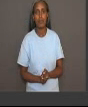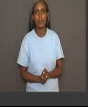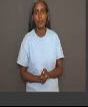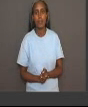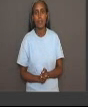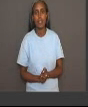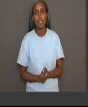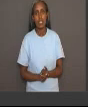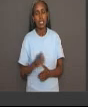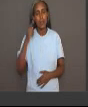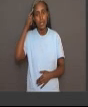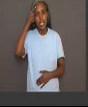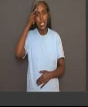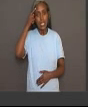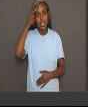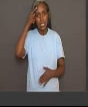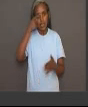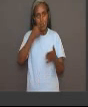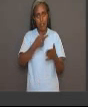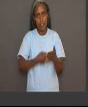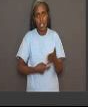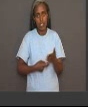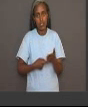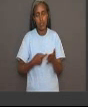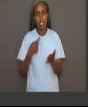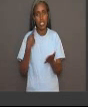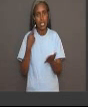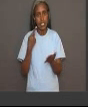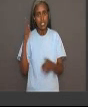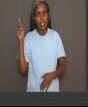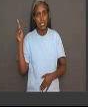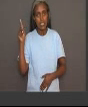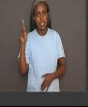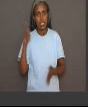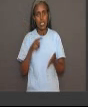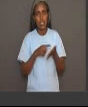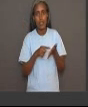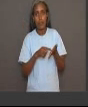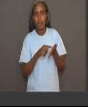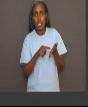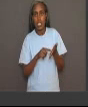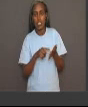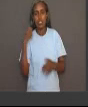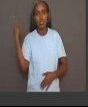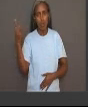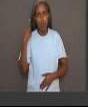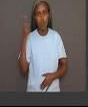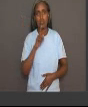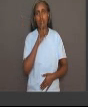It can be considered valid if this implication is always